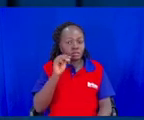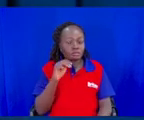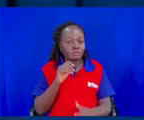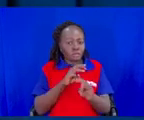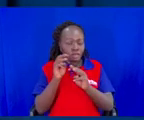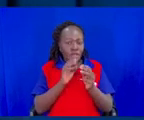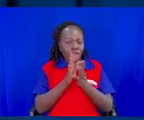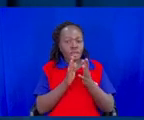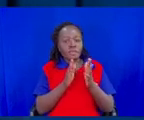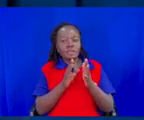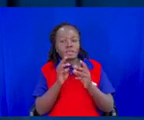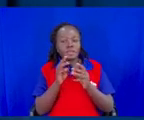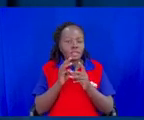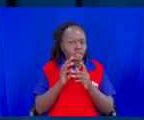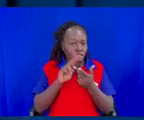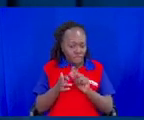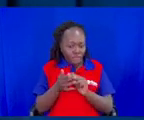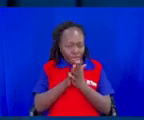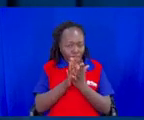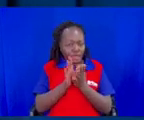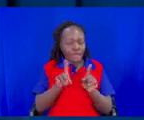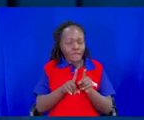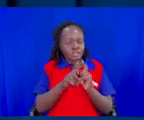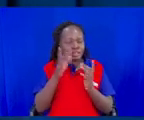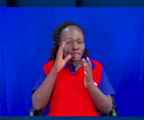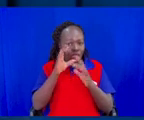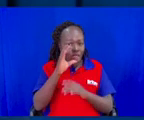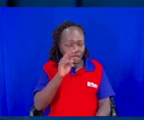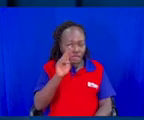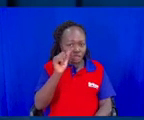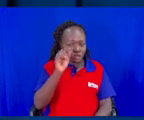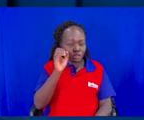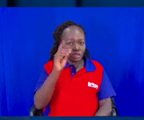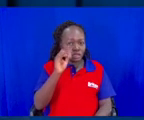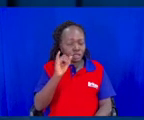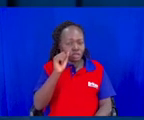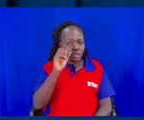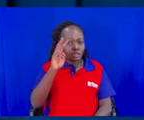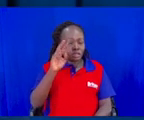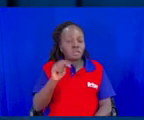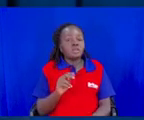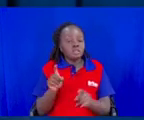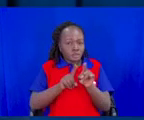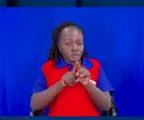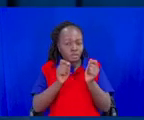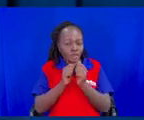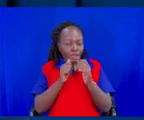as the custodian, we confirm that we discharge our duties as prescribed under Regulation 95